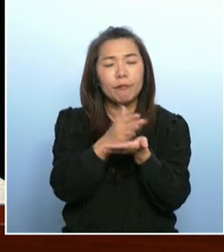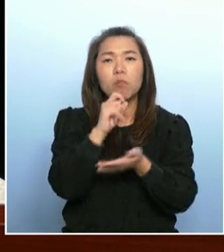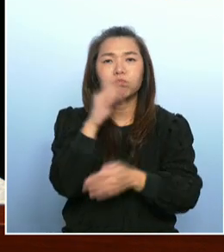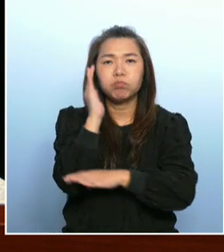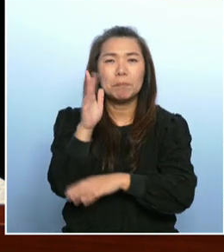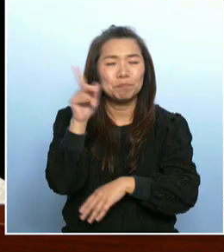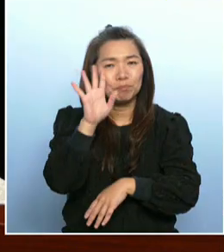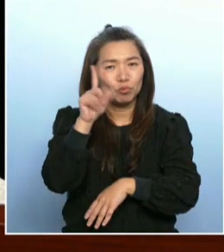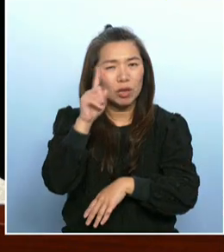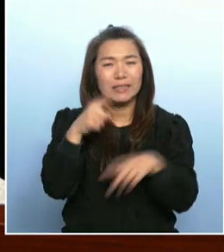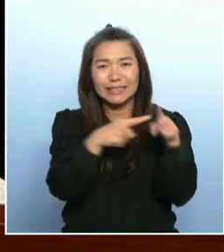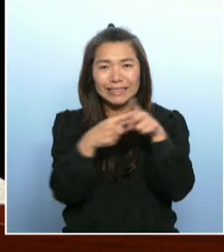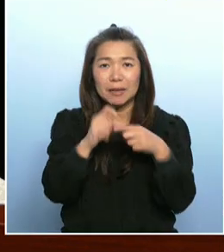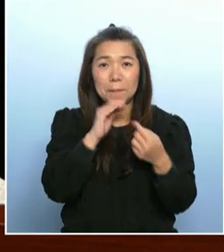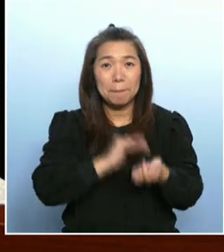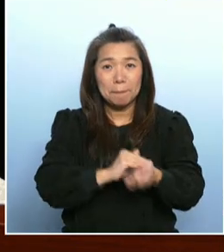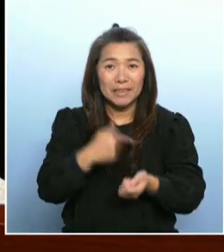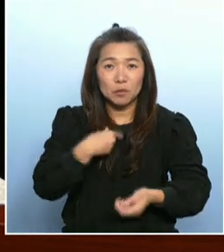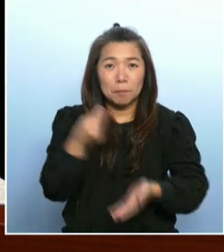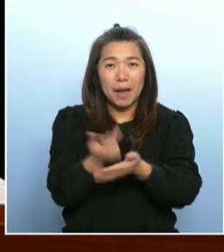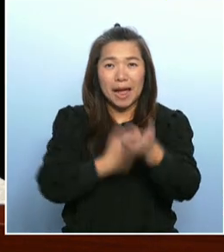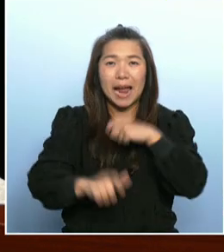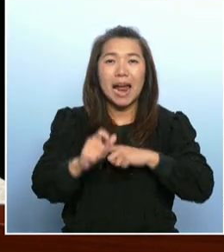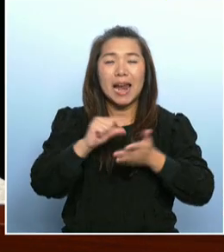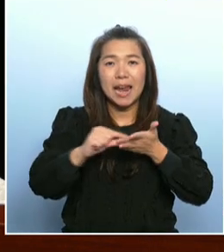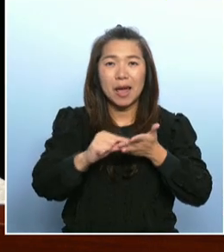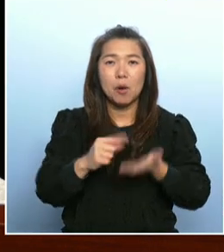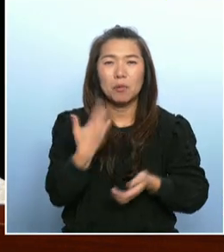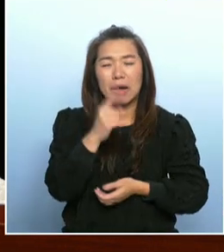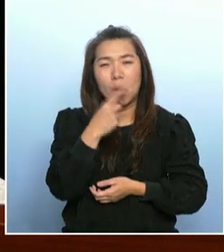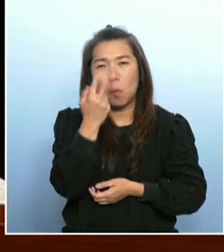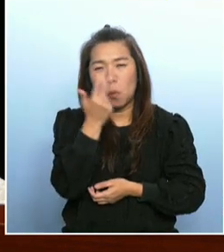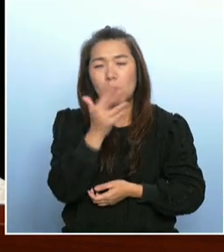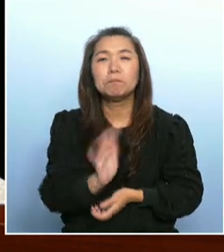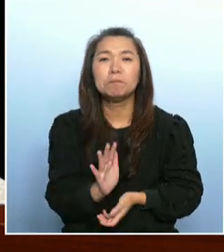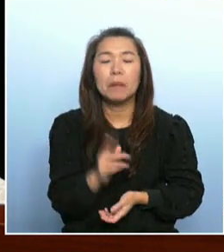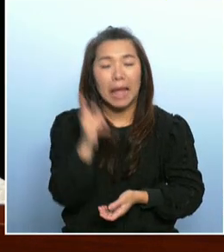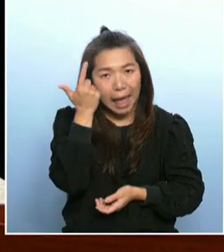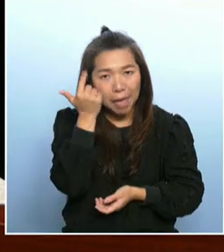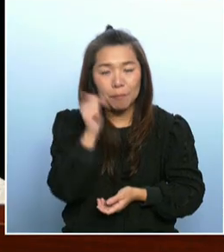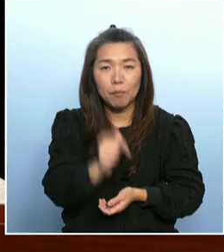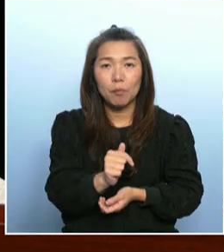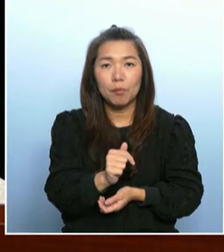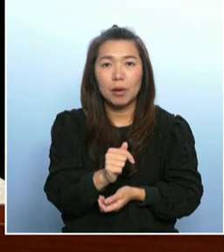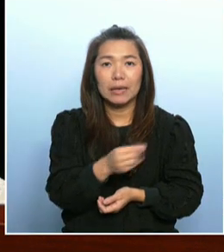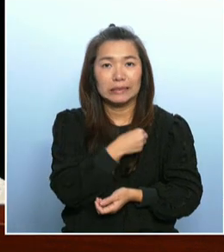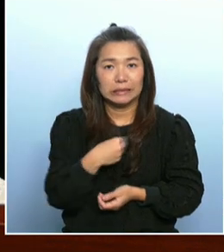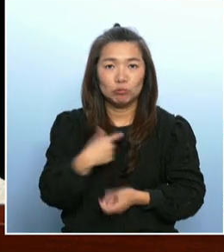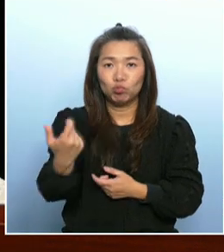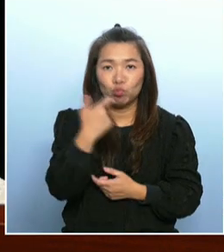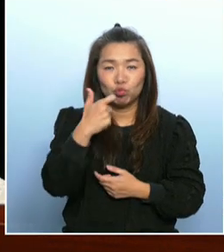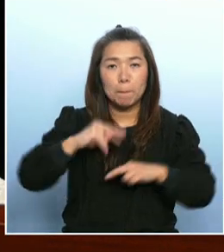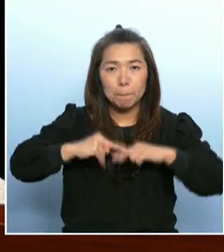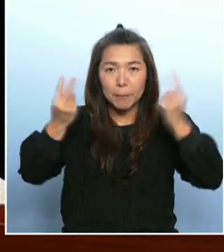Dr. Low, Secretary for Health, said that they don't want people to sell their property just to treat their own